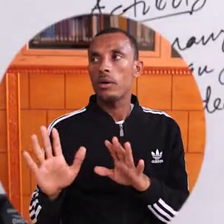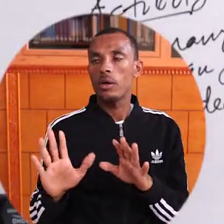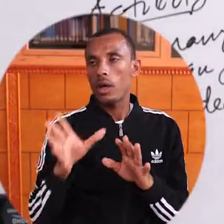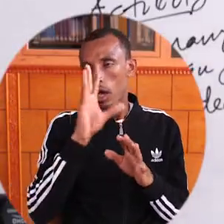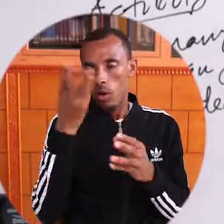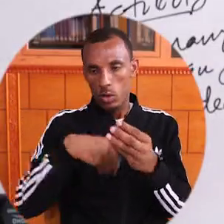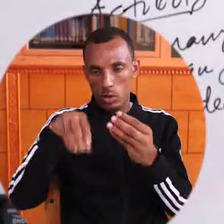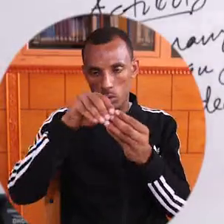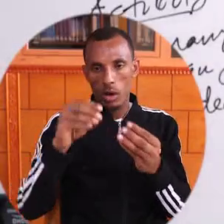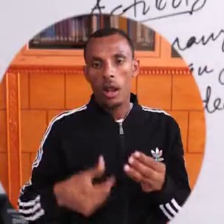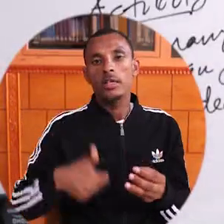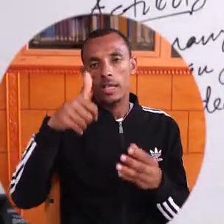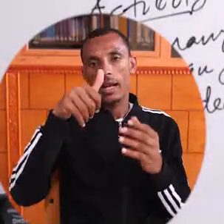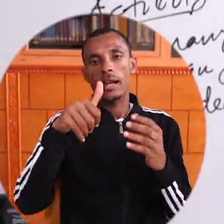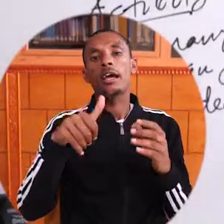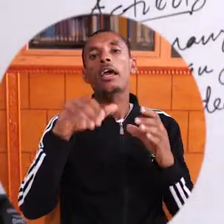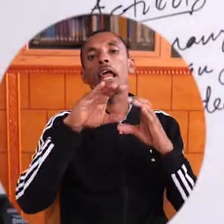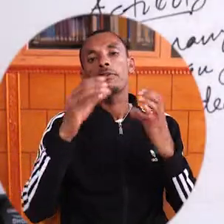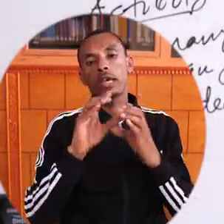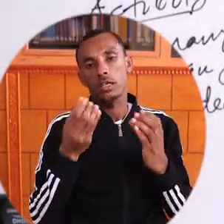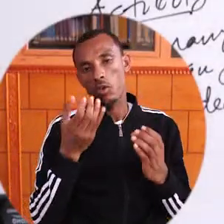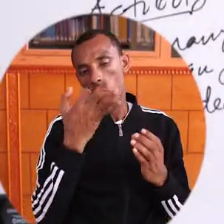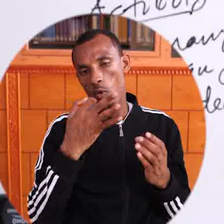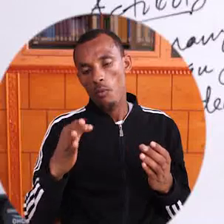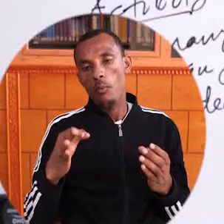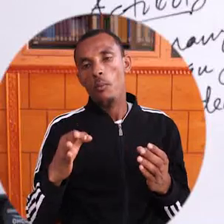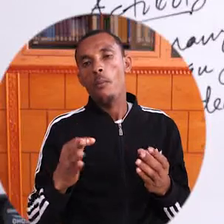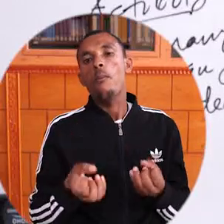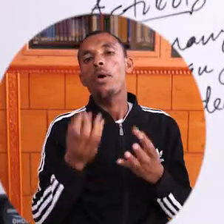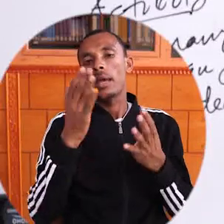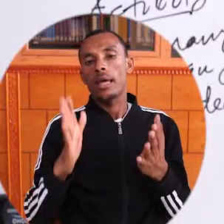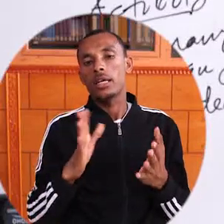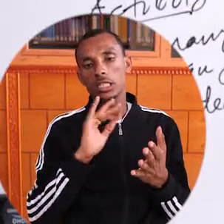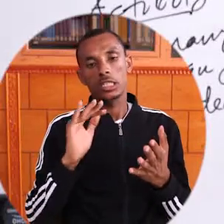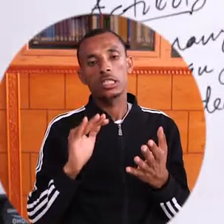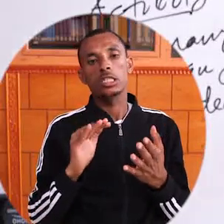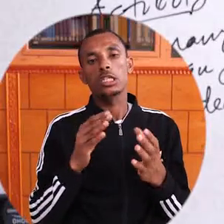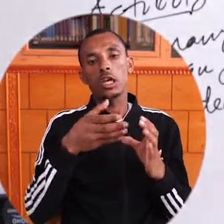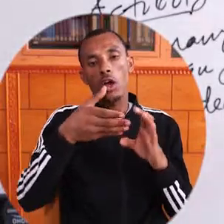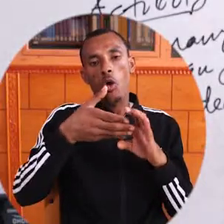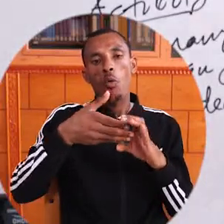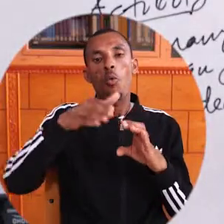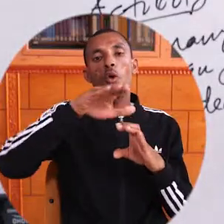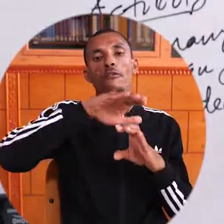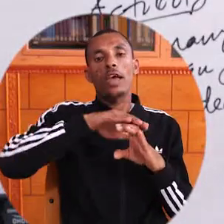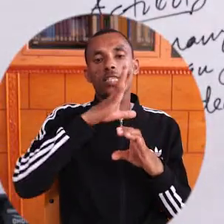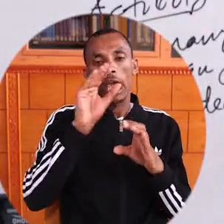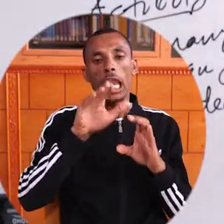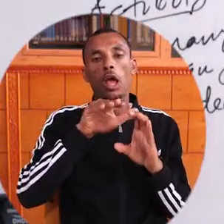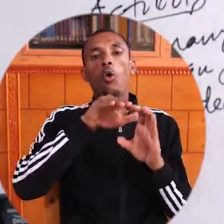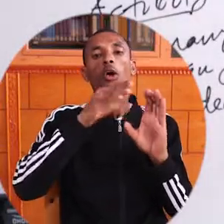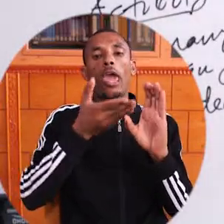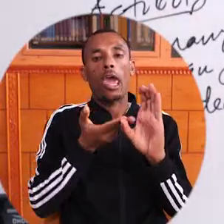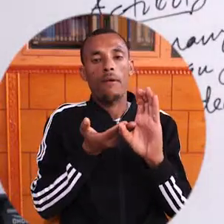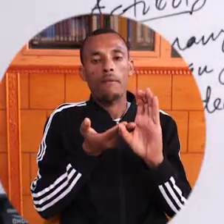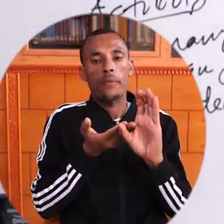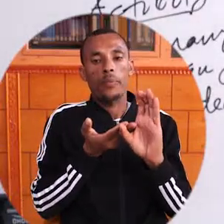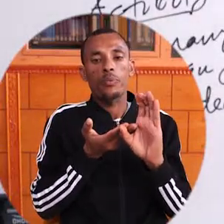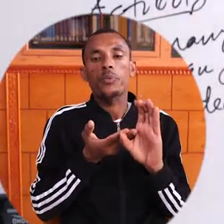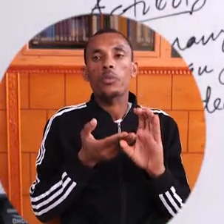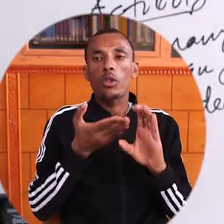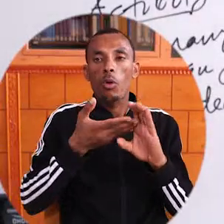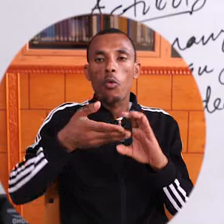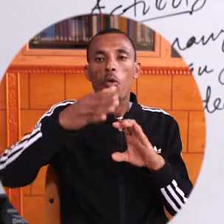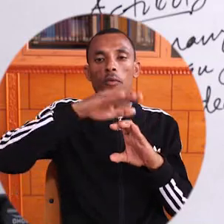Well, and also another classification of a polygon is a convex and a concave polygon. What is the difference between a convex and a